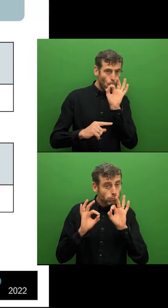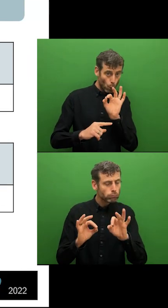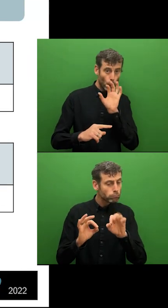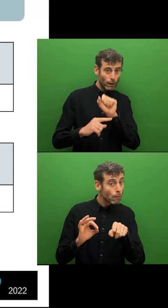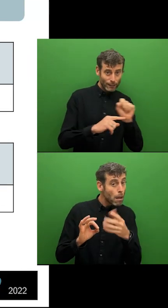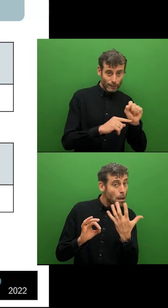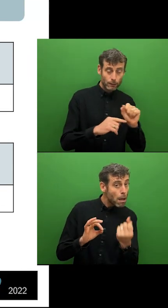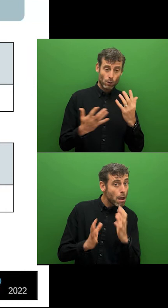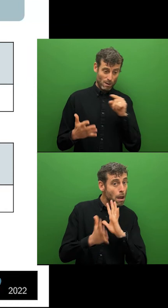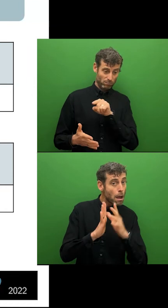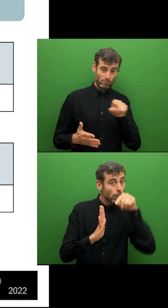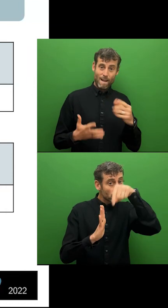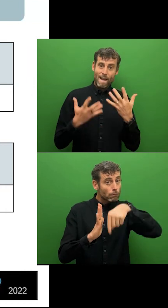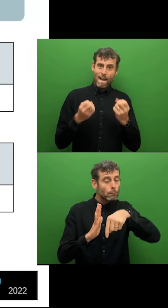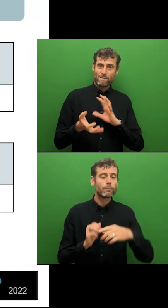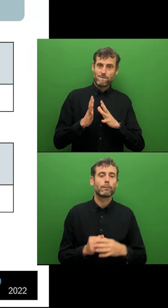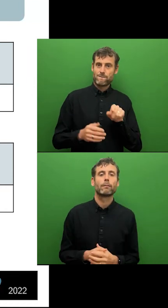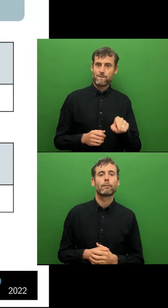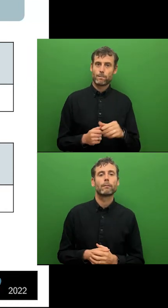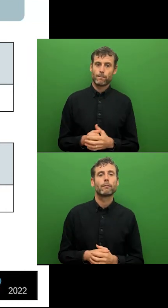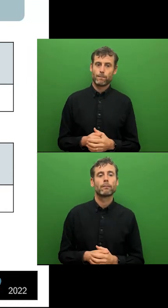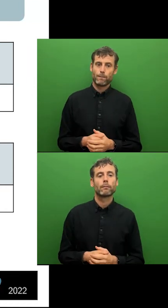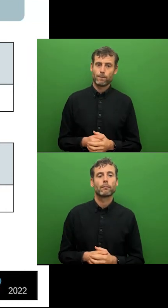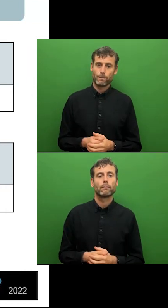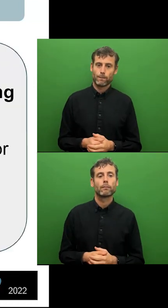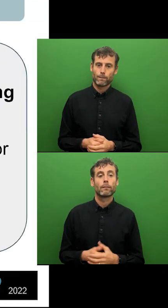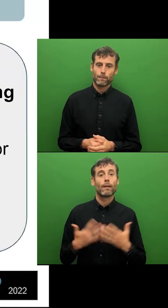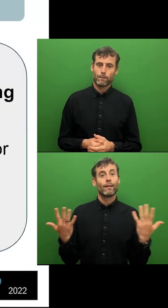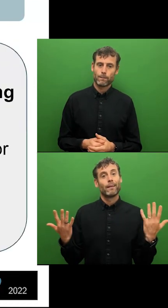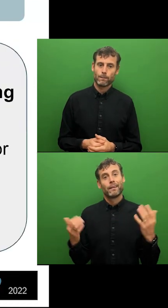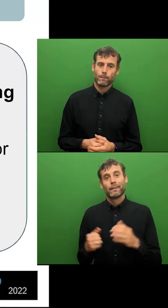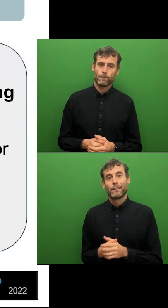ground truth sign is present in the video segments.